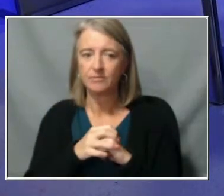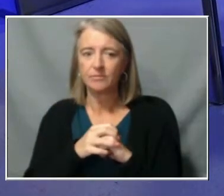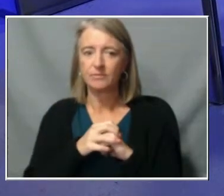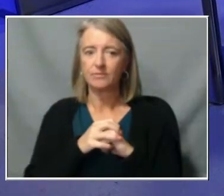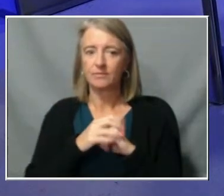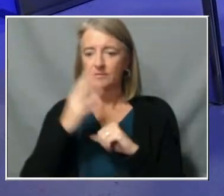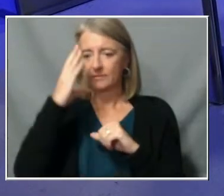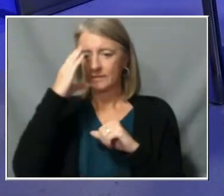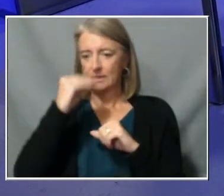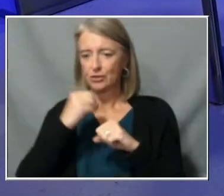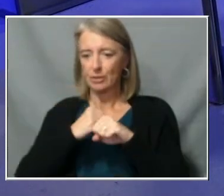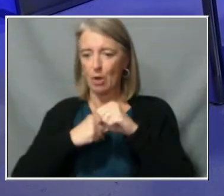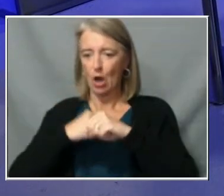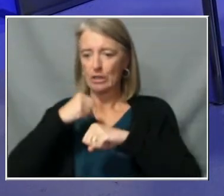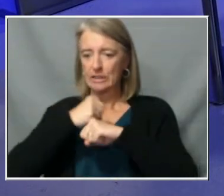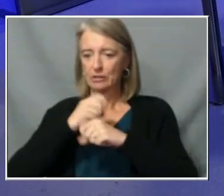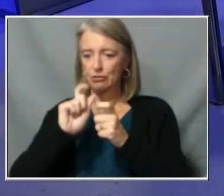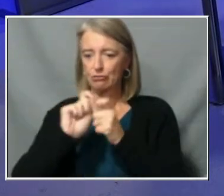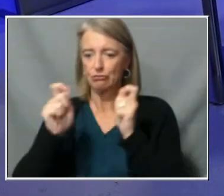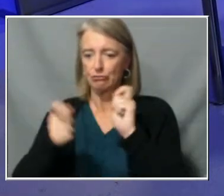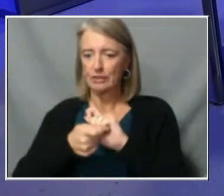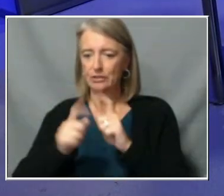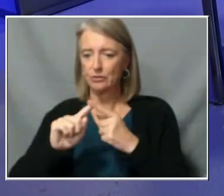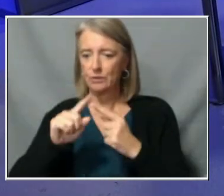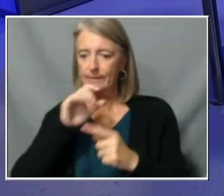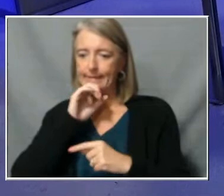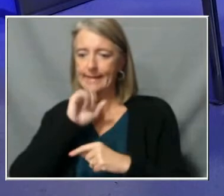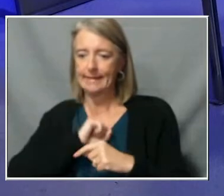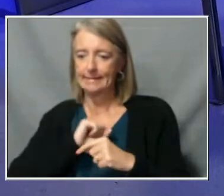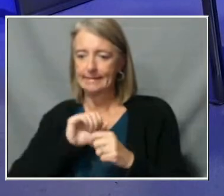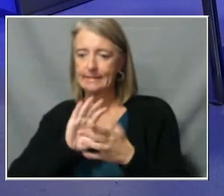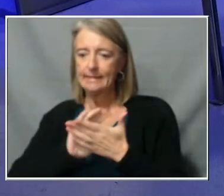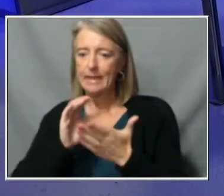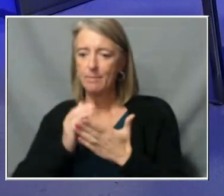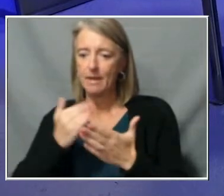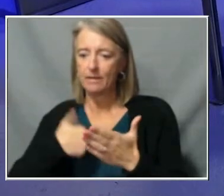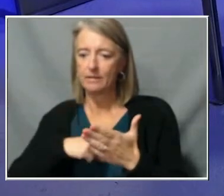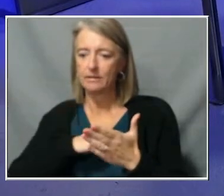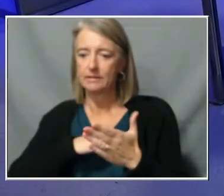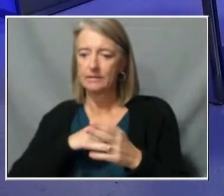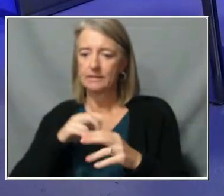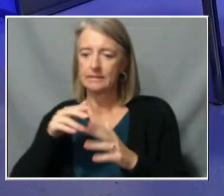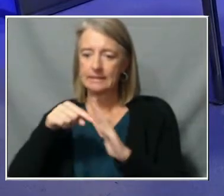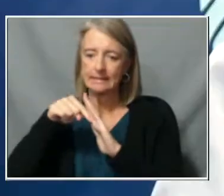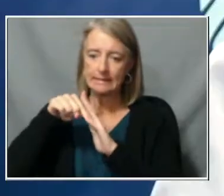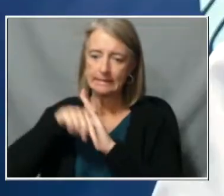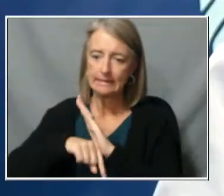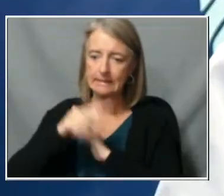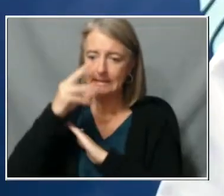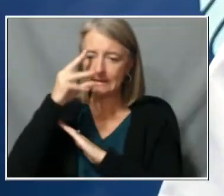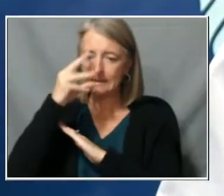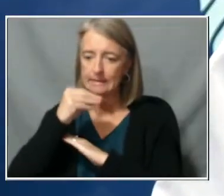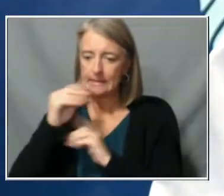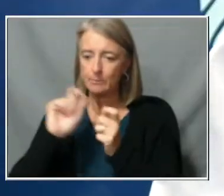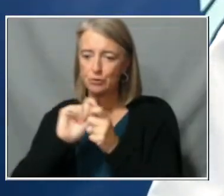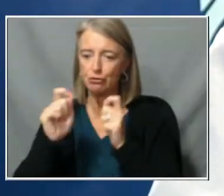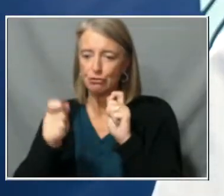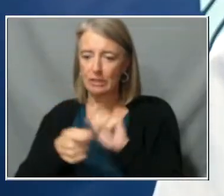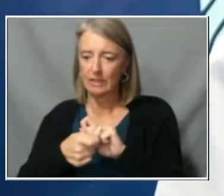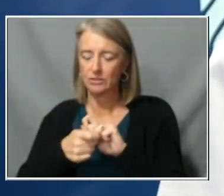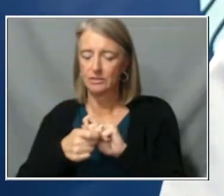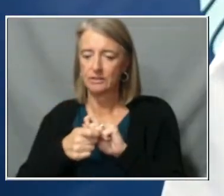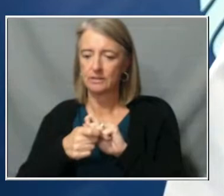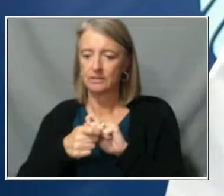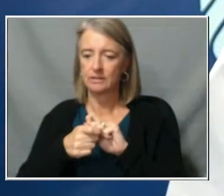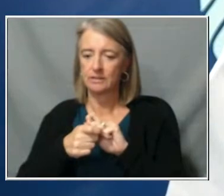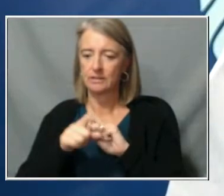architecture changes as we age, and the amount of time we spend in the deep sleep actually changes, and so how refreshing